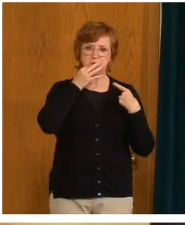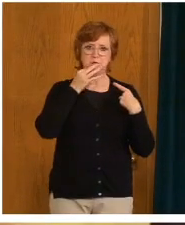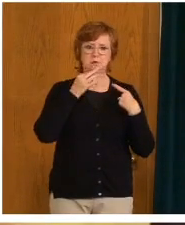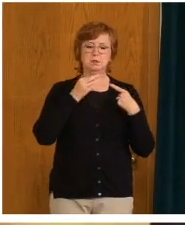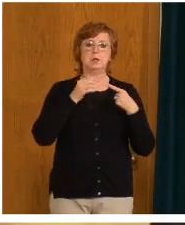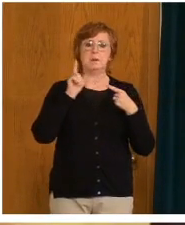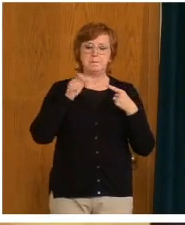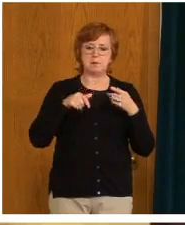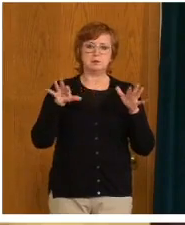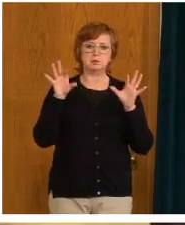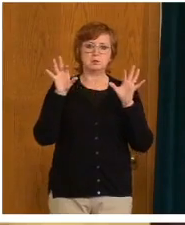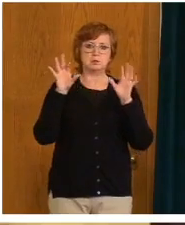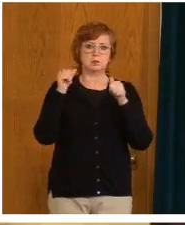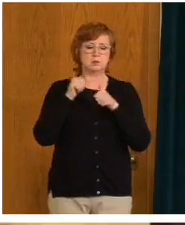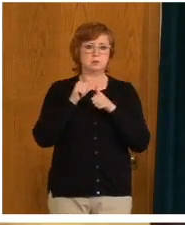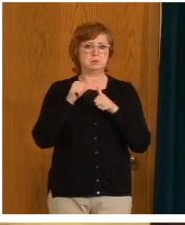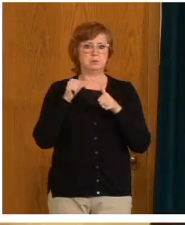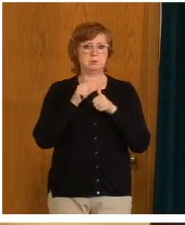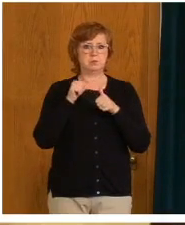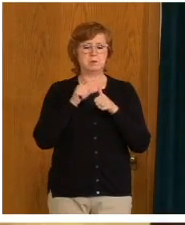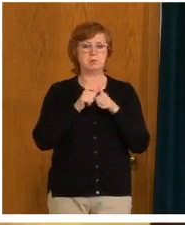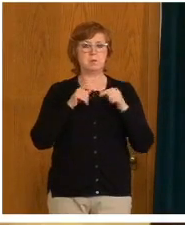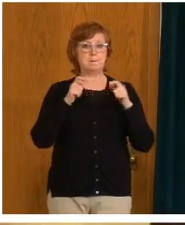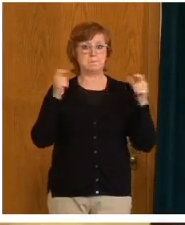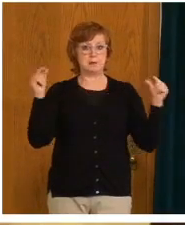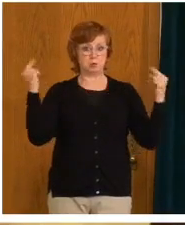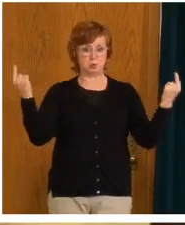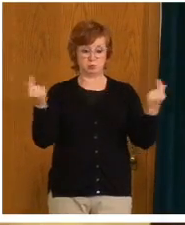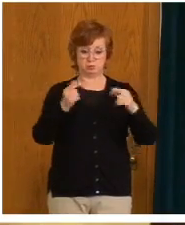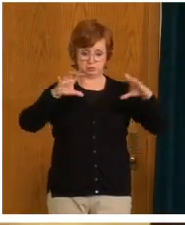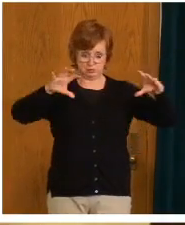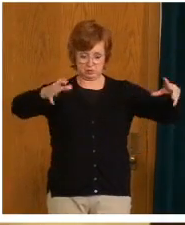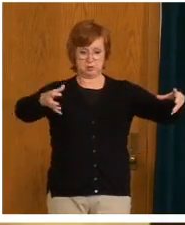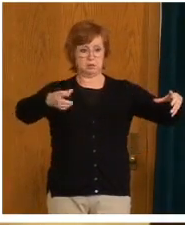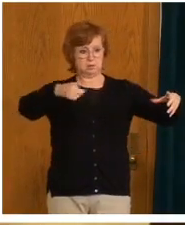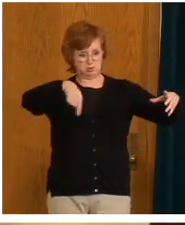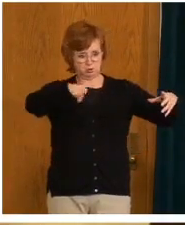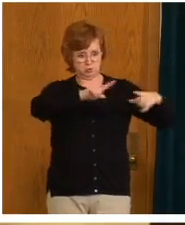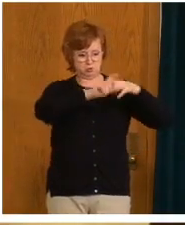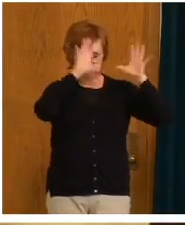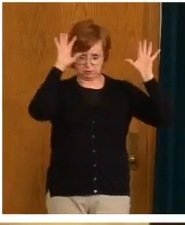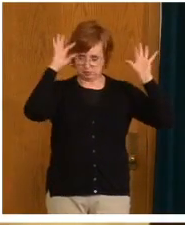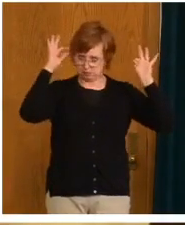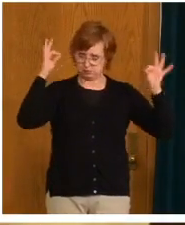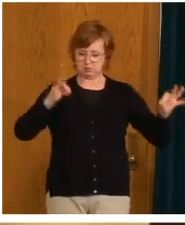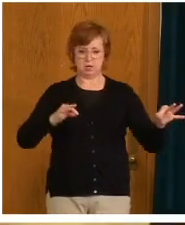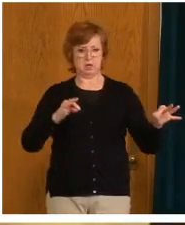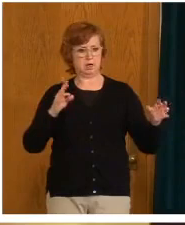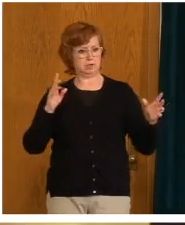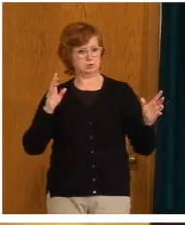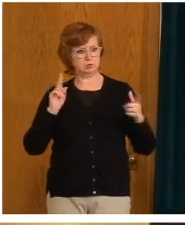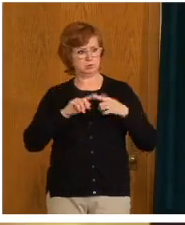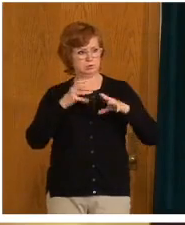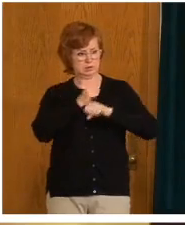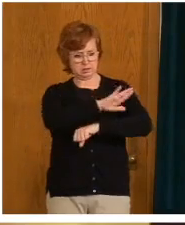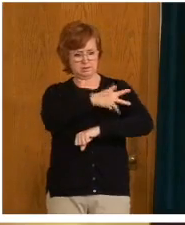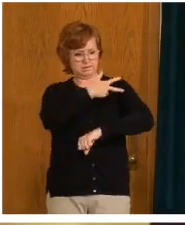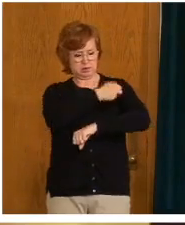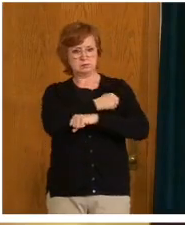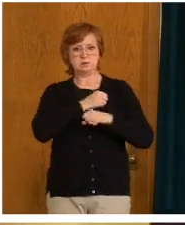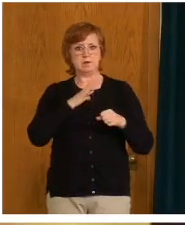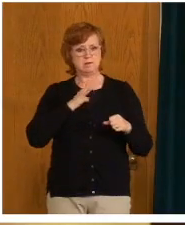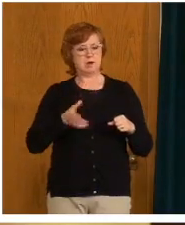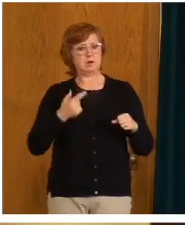of people making the decision to get vaccinated, and we have put together the benchmarks of 70% of 40 and over, 30 and over,